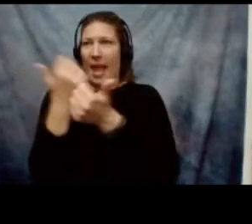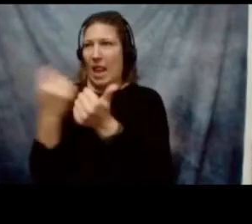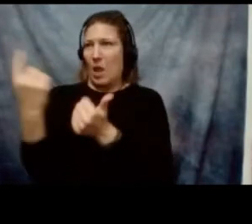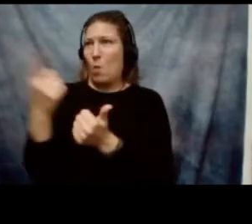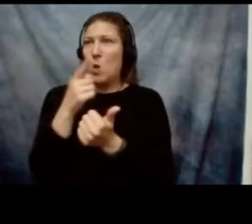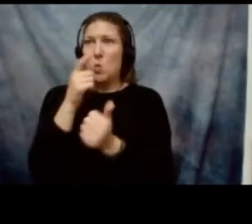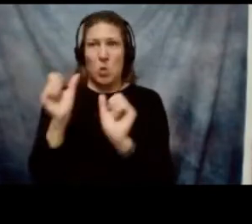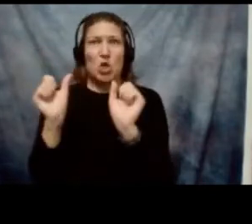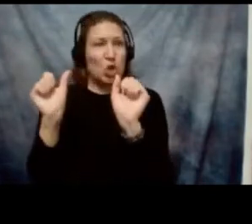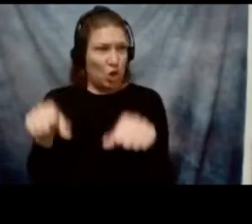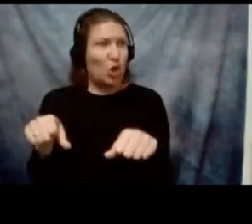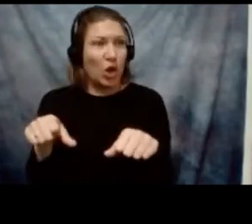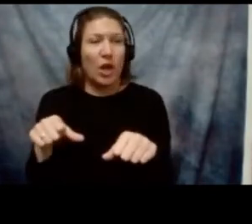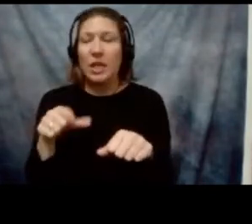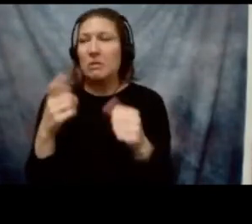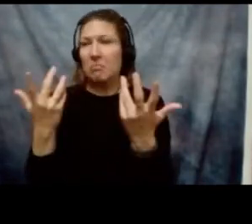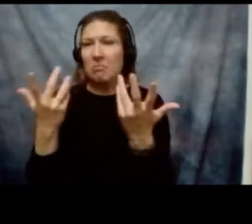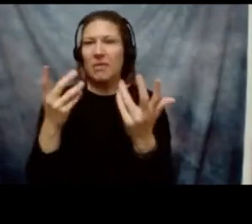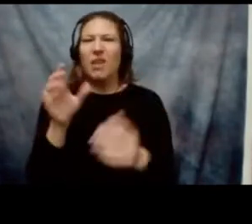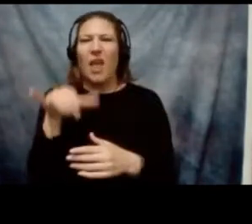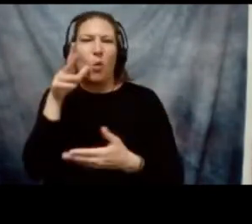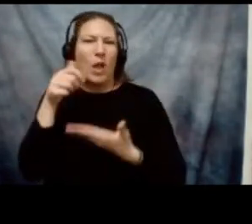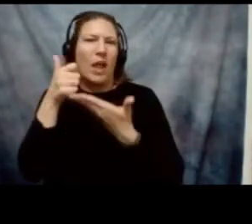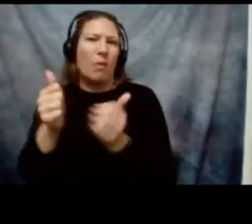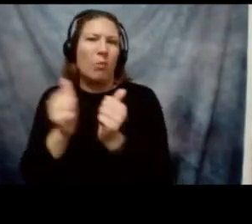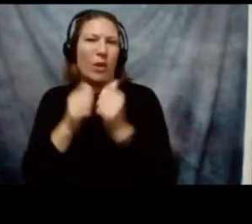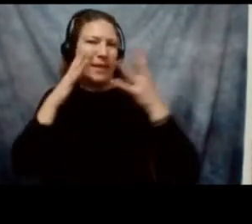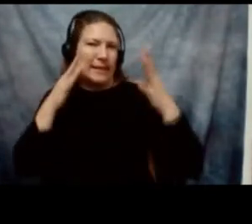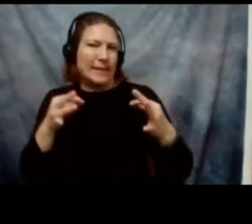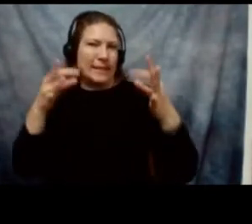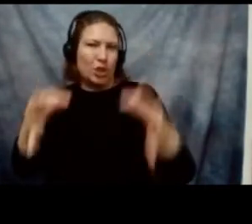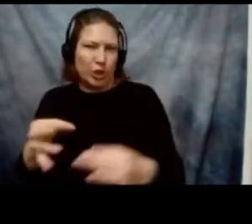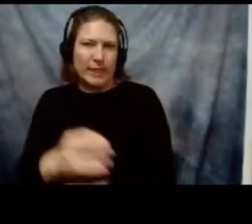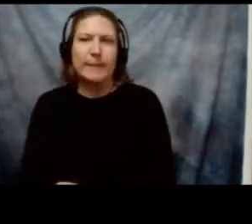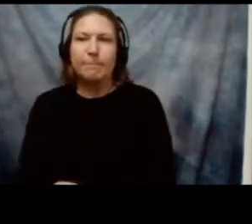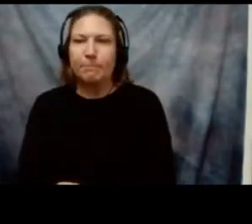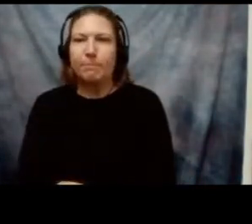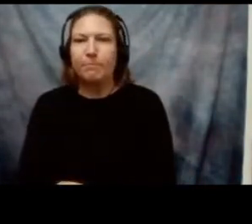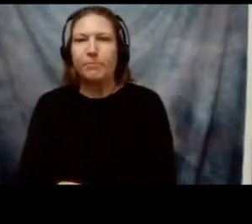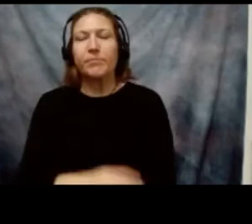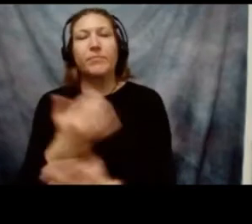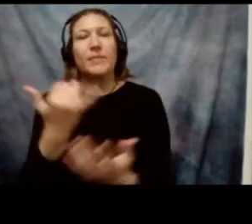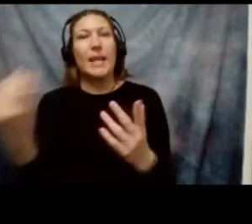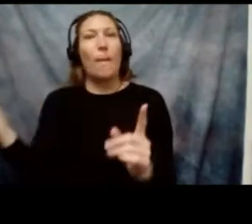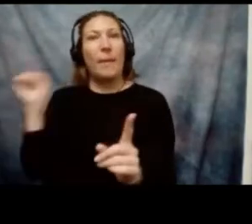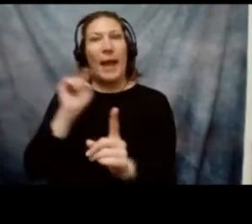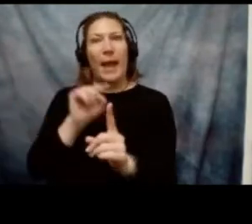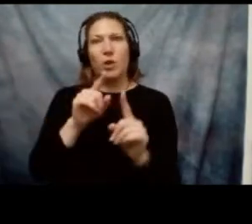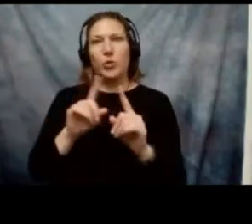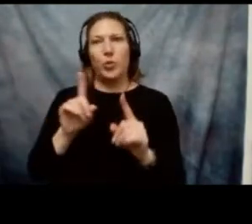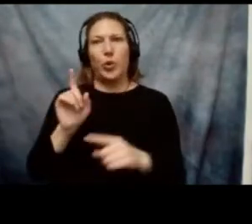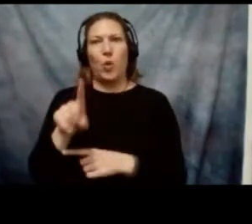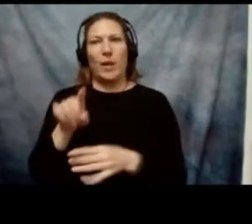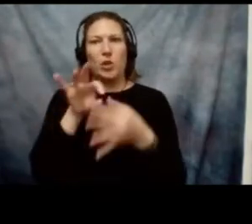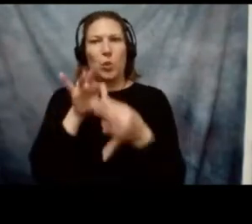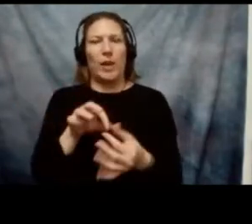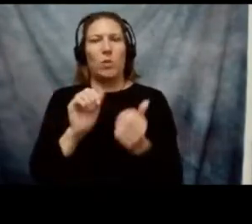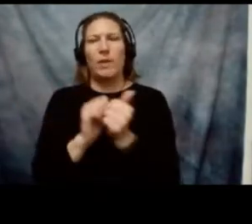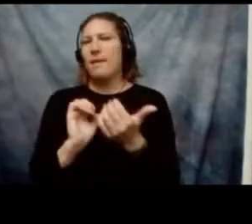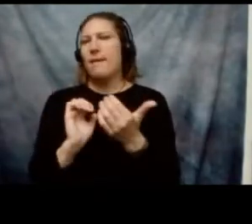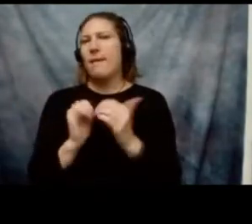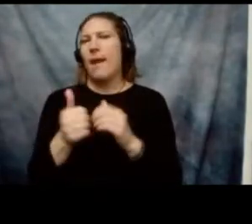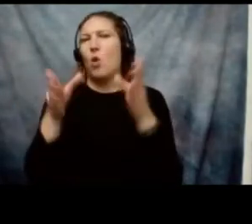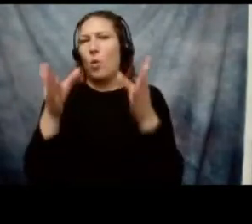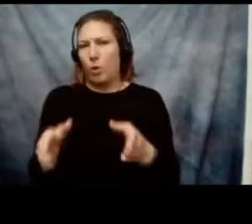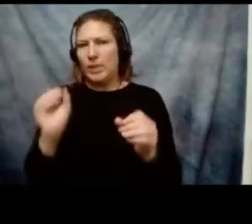decisions. Nice. So let me circle back to that question then about, how would somebody use the software? So one of the things you